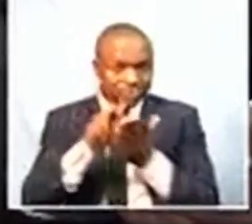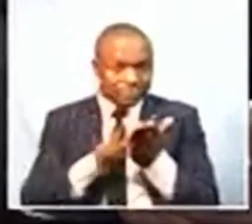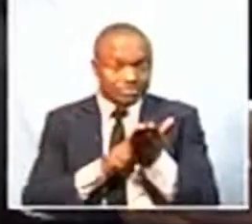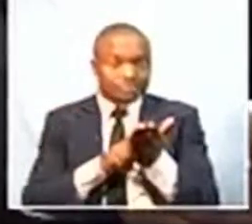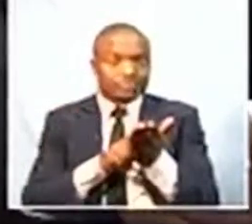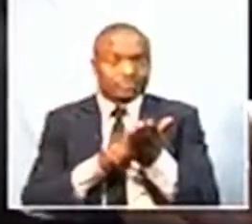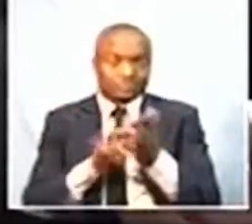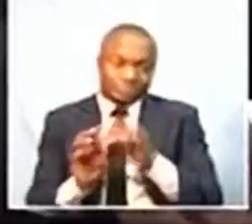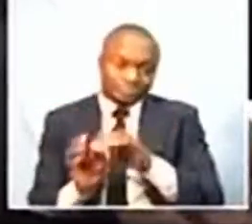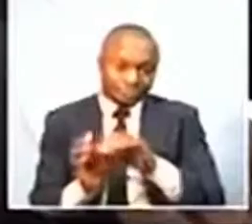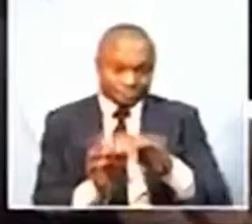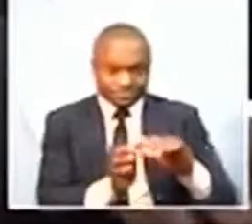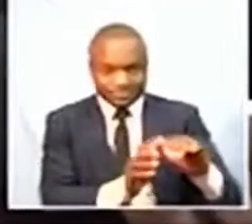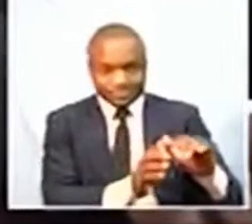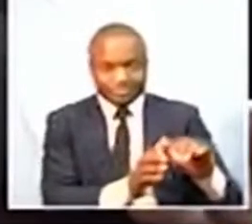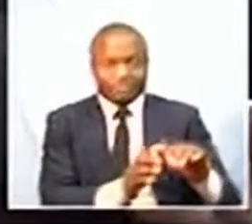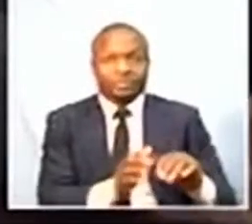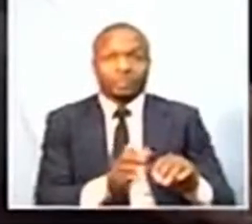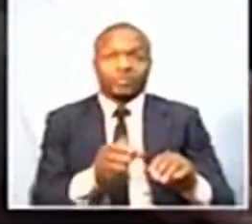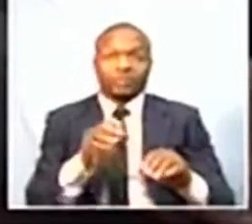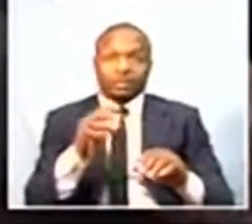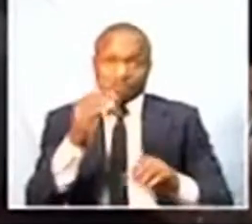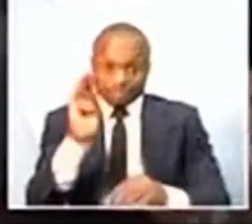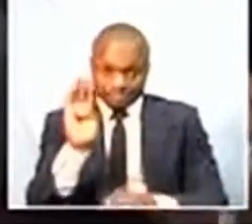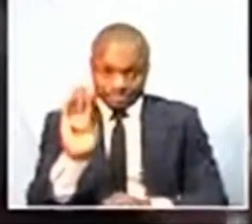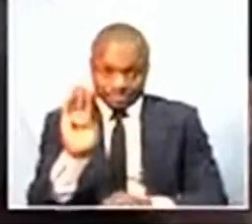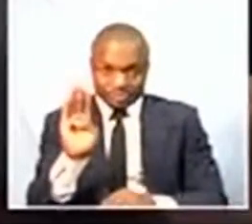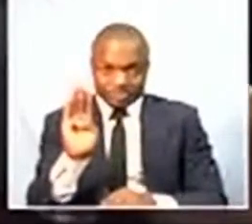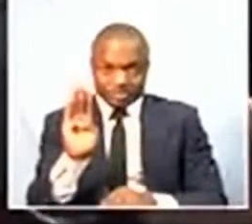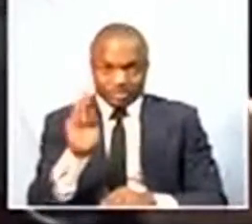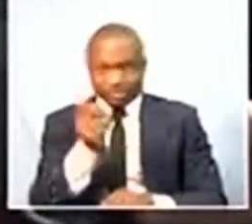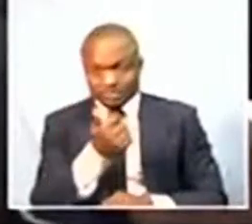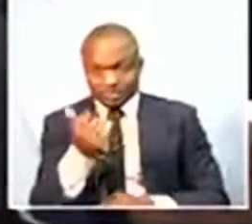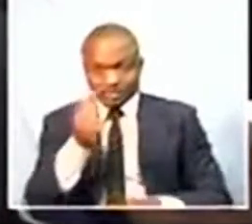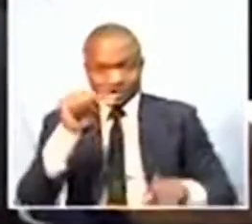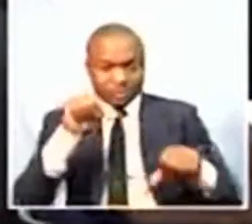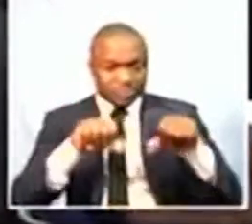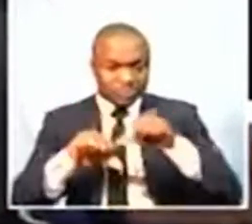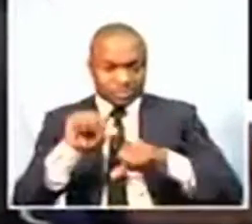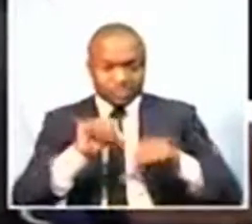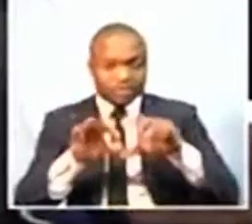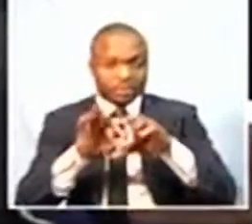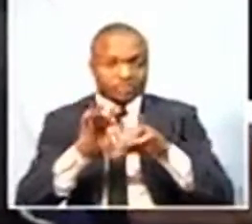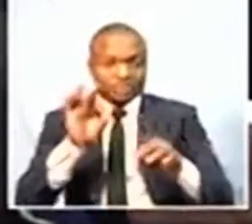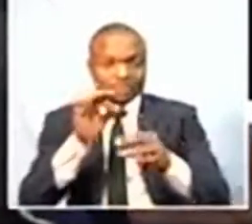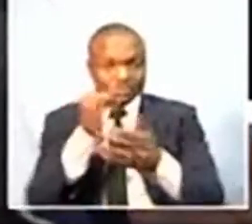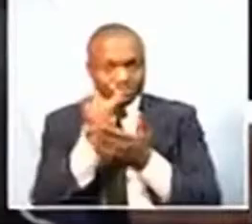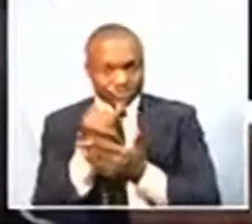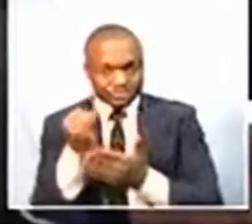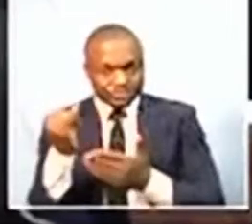me to move to Section B under cross-cutting issues.